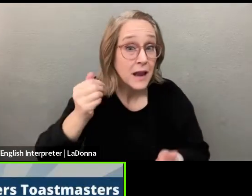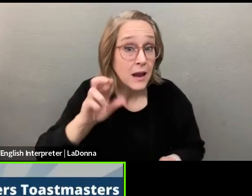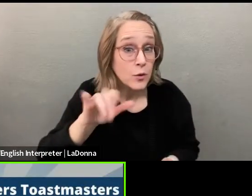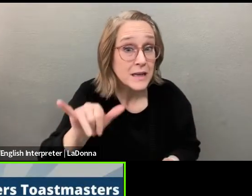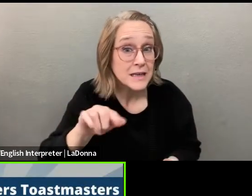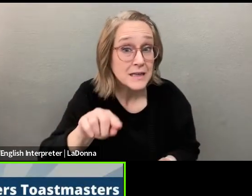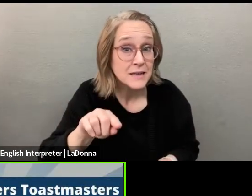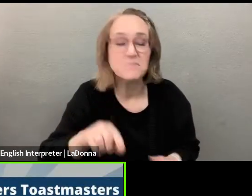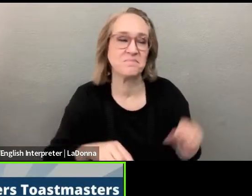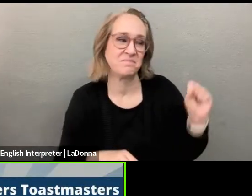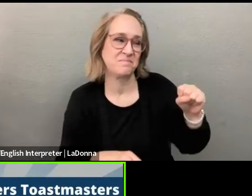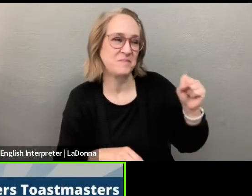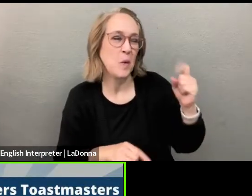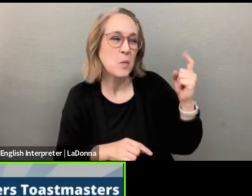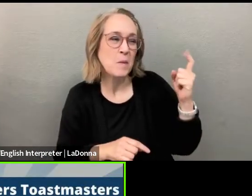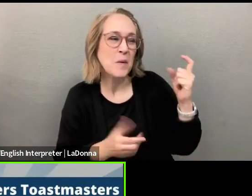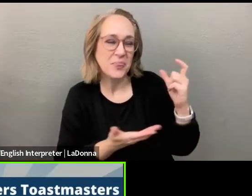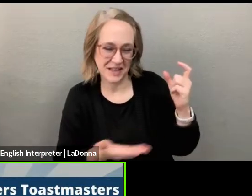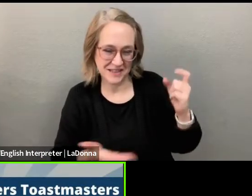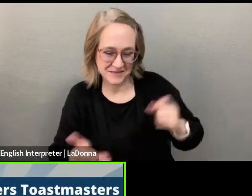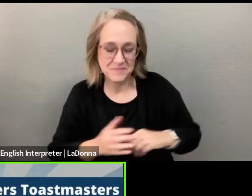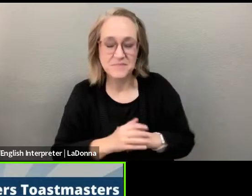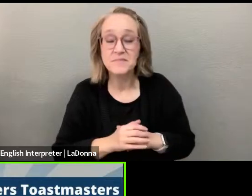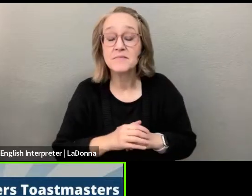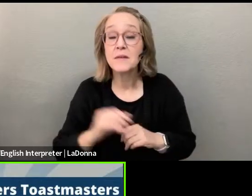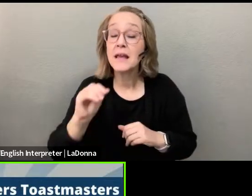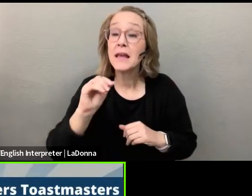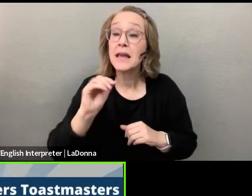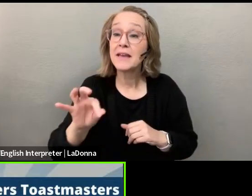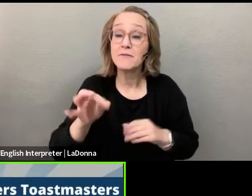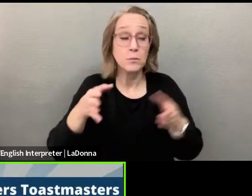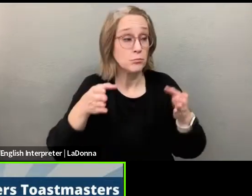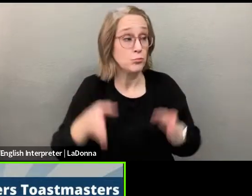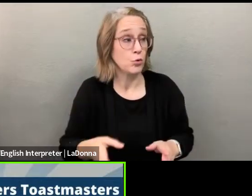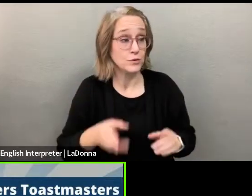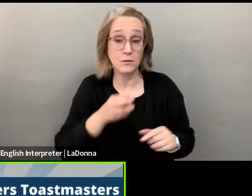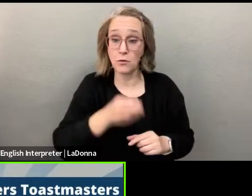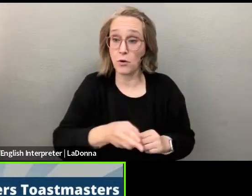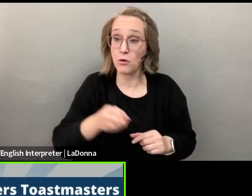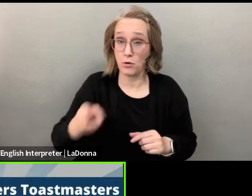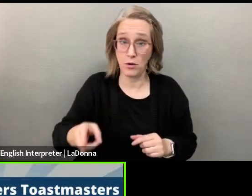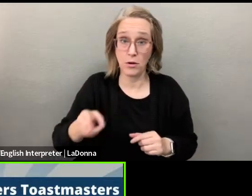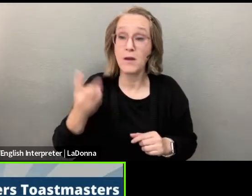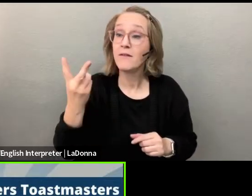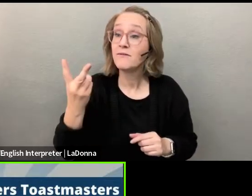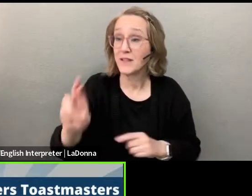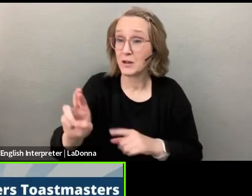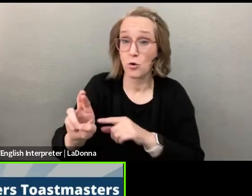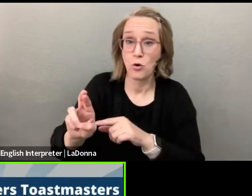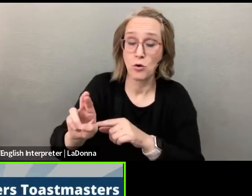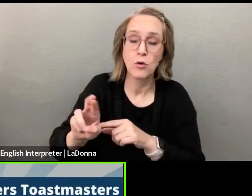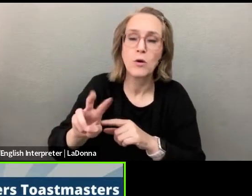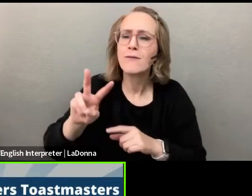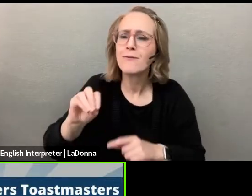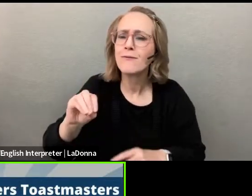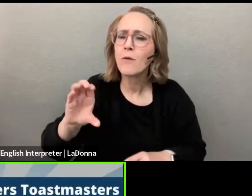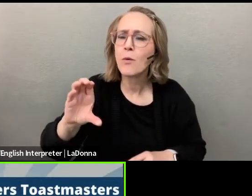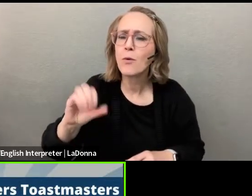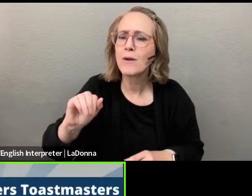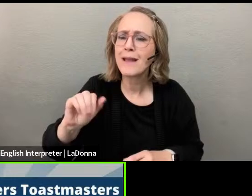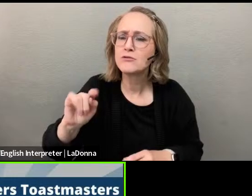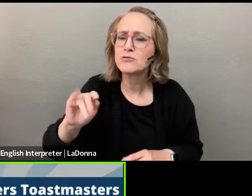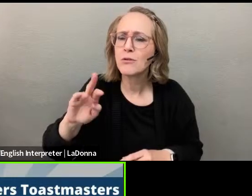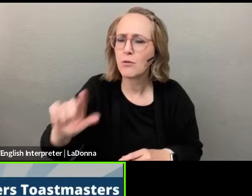thing. If there is a hard of hearing person in VR, vocational rehabilitation, and